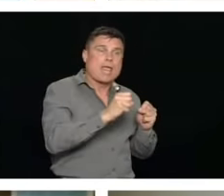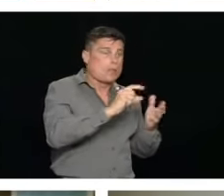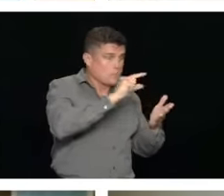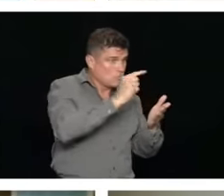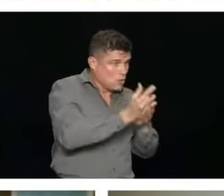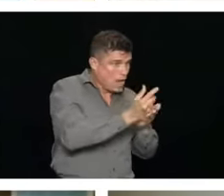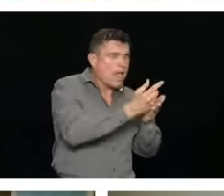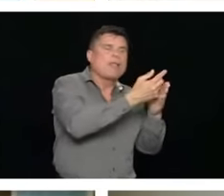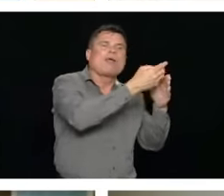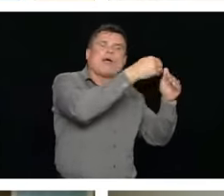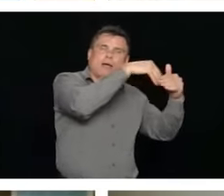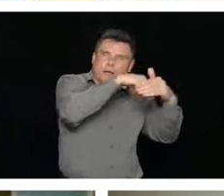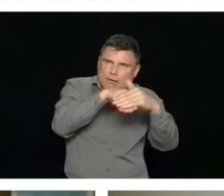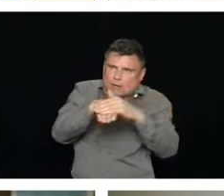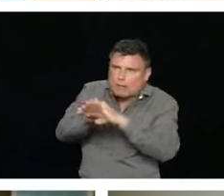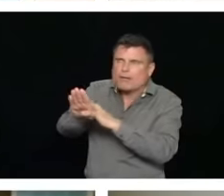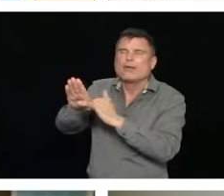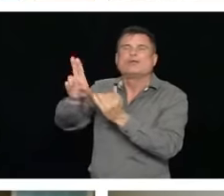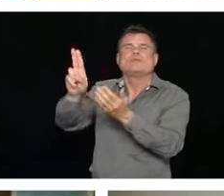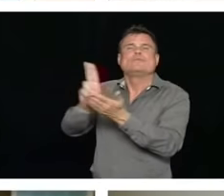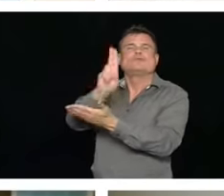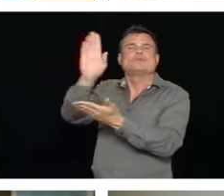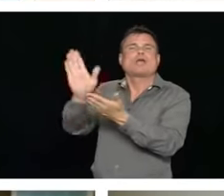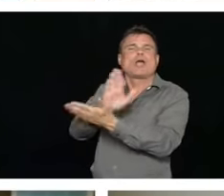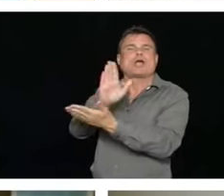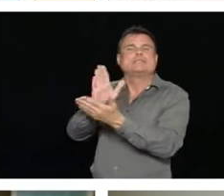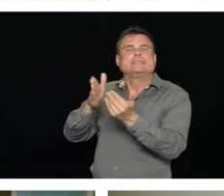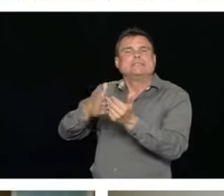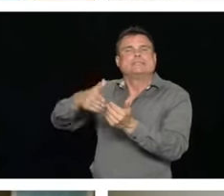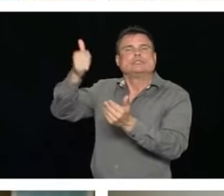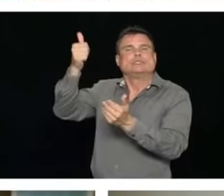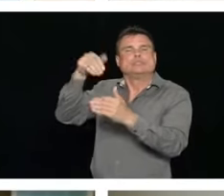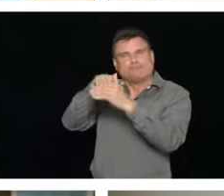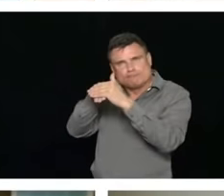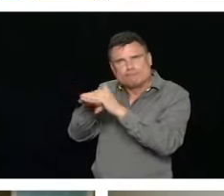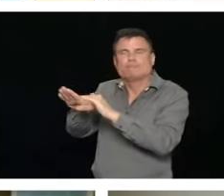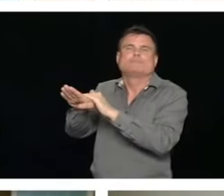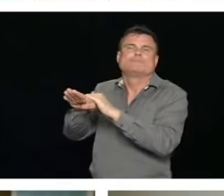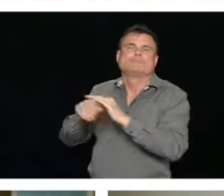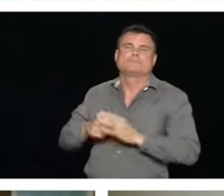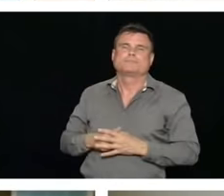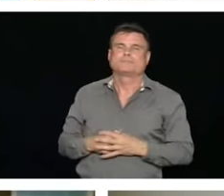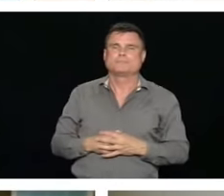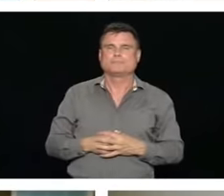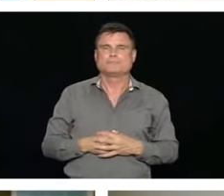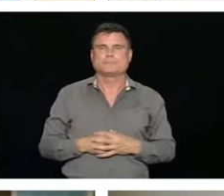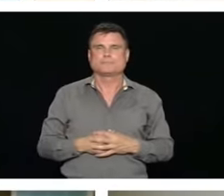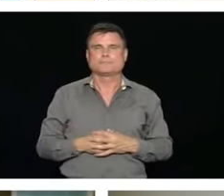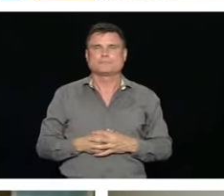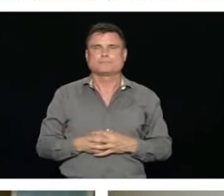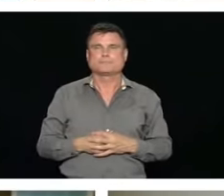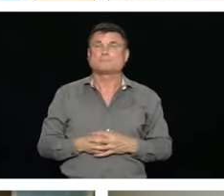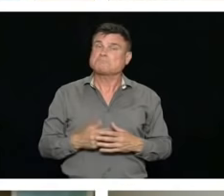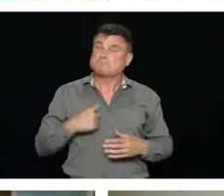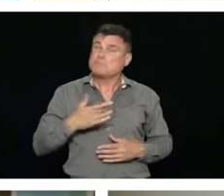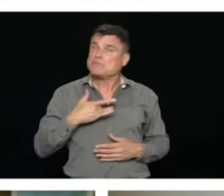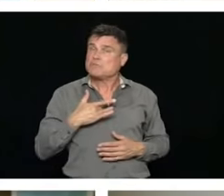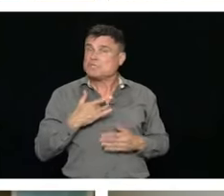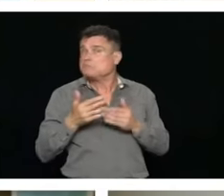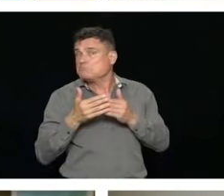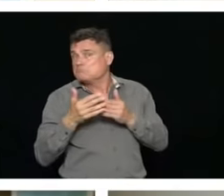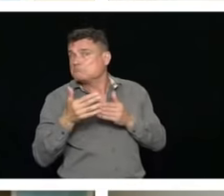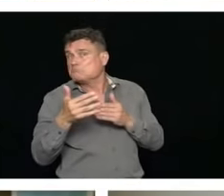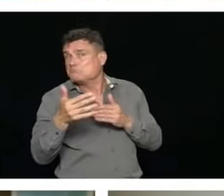The specific situation and how we emerge stronger as a province is going to look after young people like her.